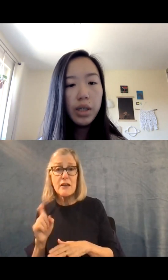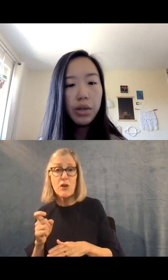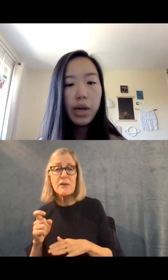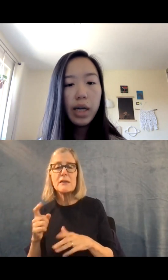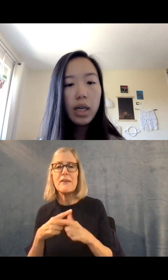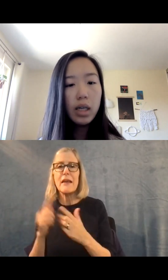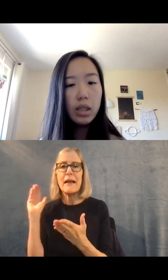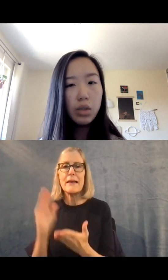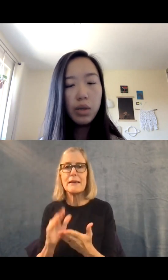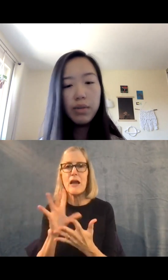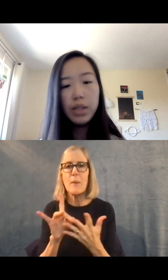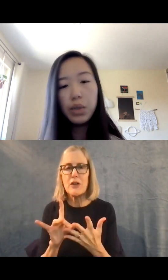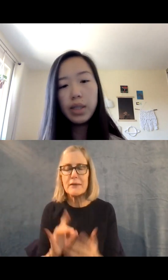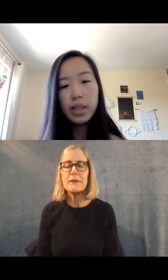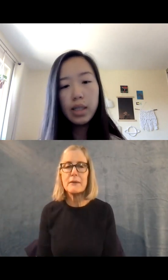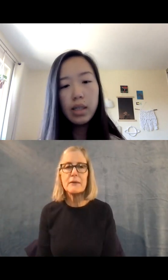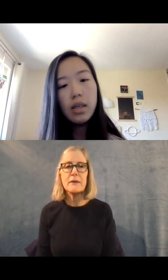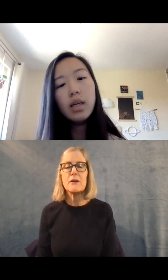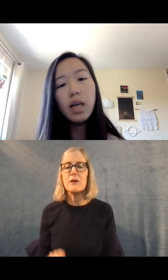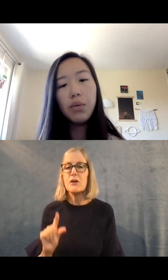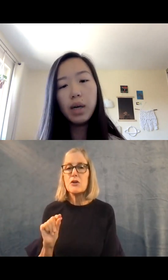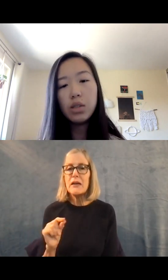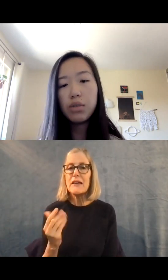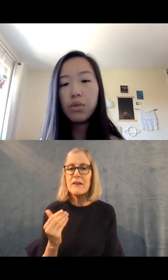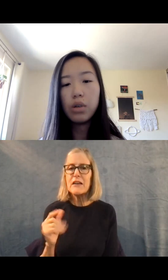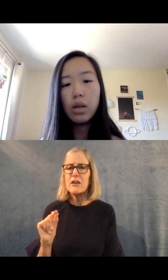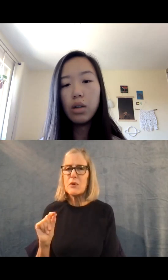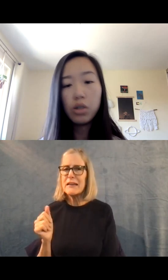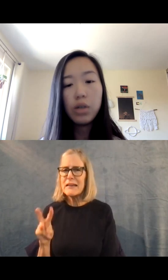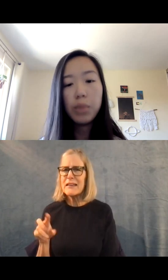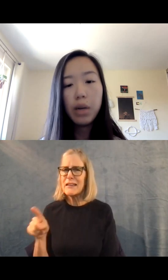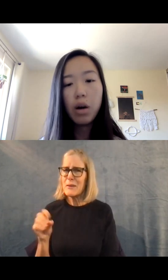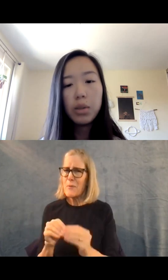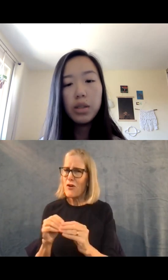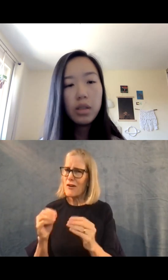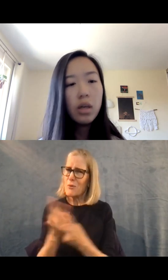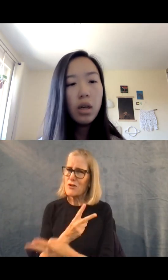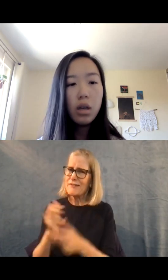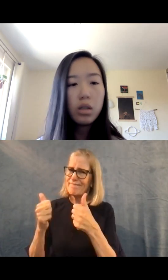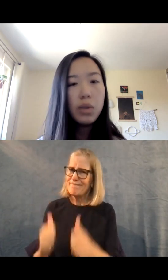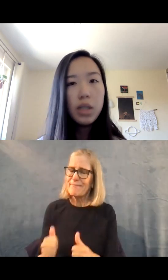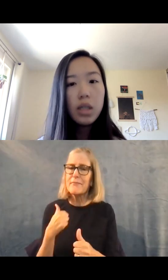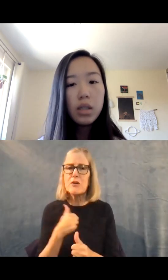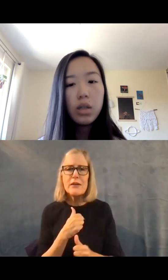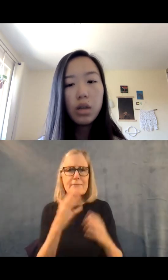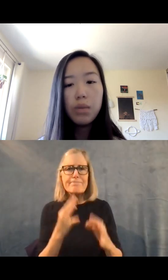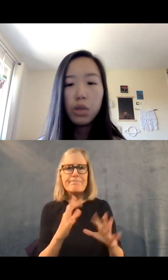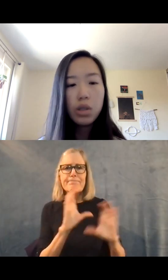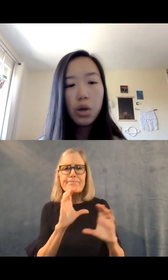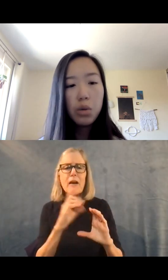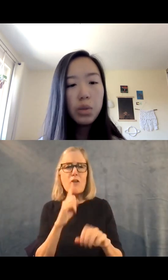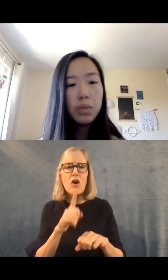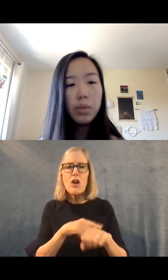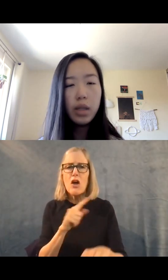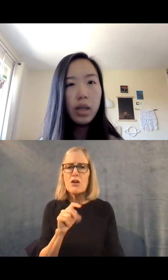was deteriorating in 2015, 2016, and we had to look for long-term care options. So we did consider